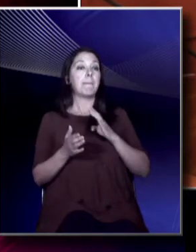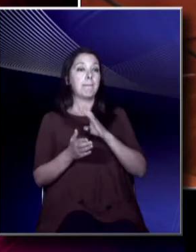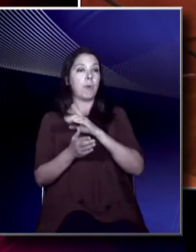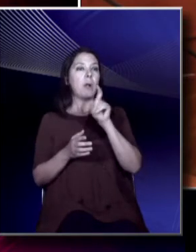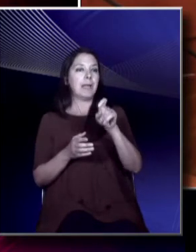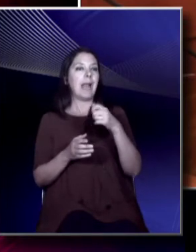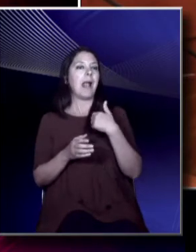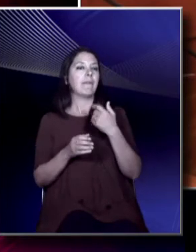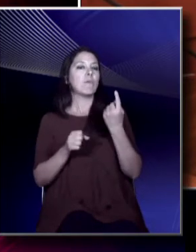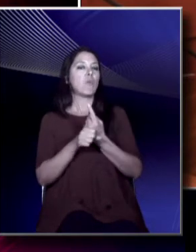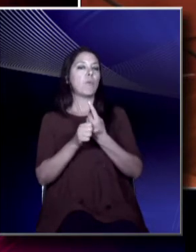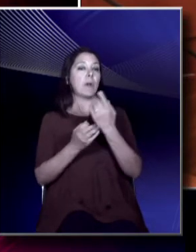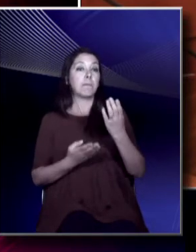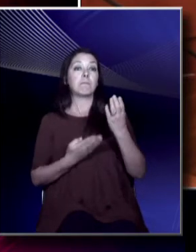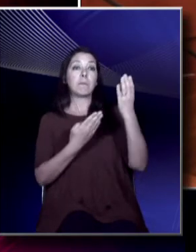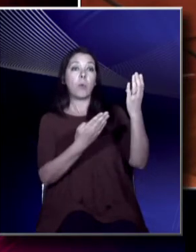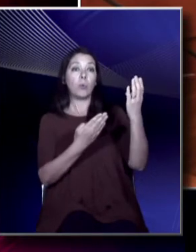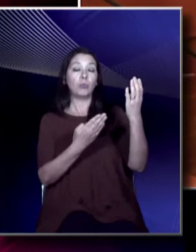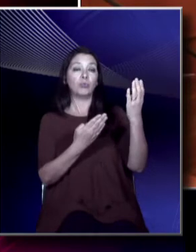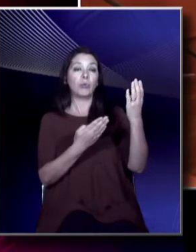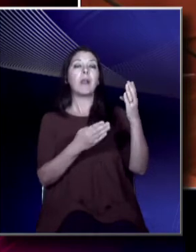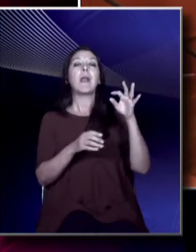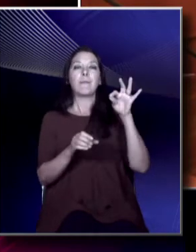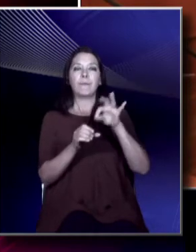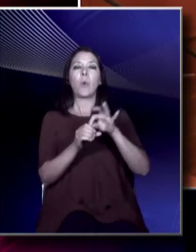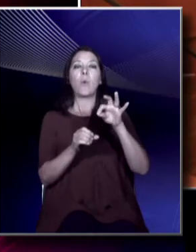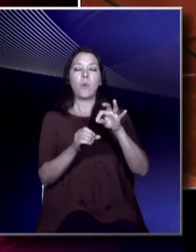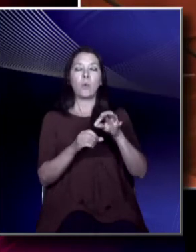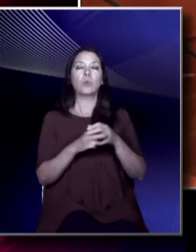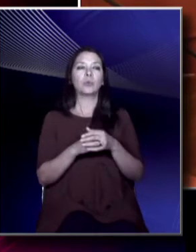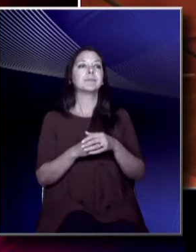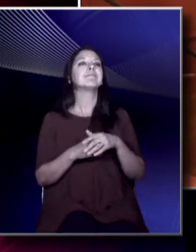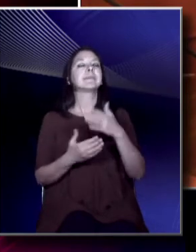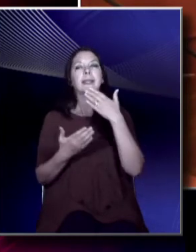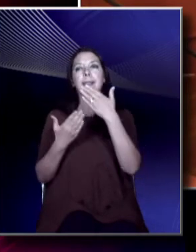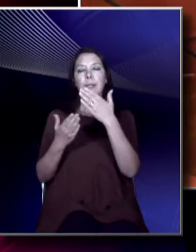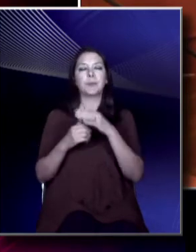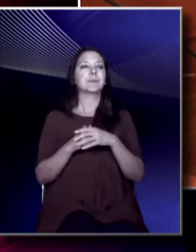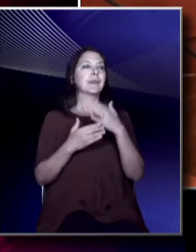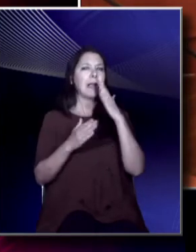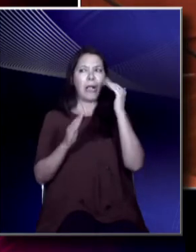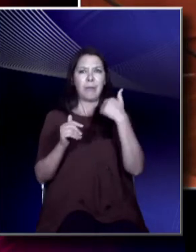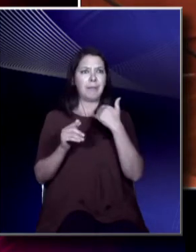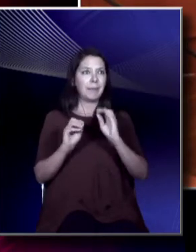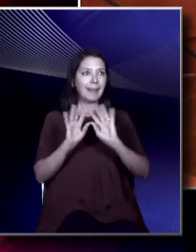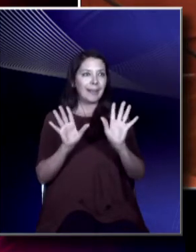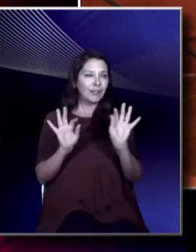appropriate motion, and we can go and vote on it. Okay. Thank you. Hope I was clear on that.